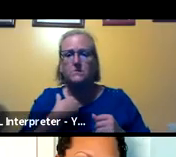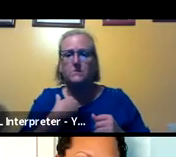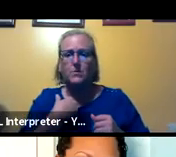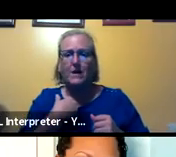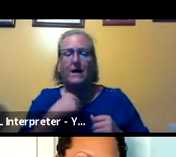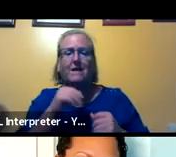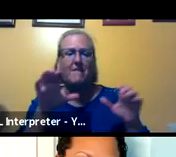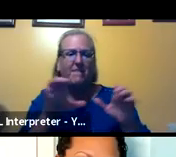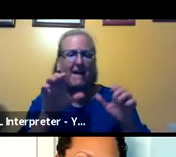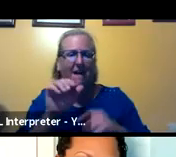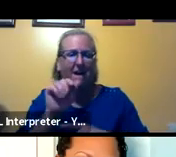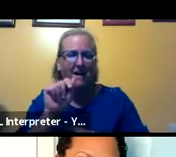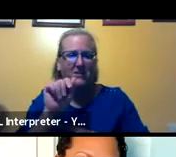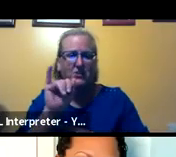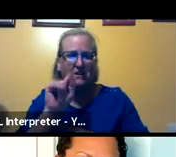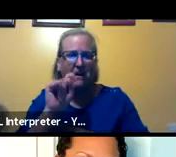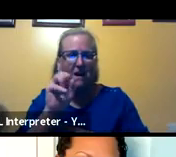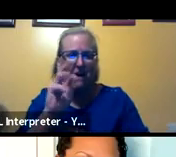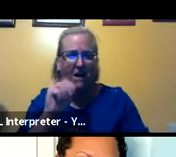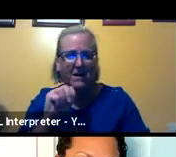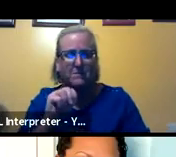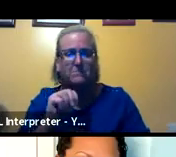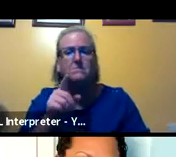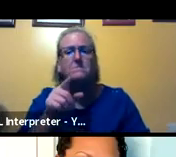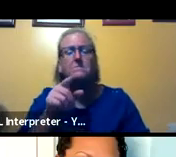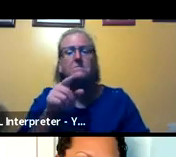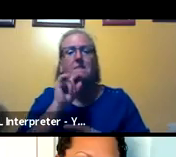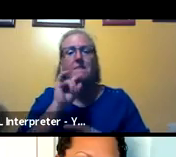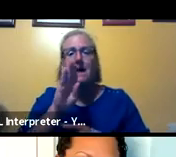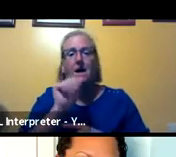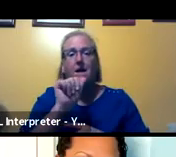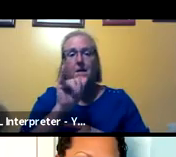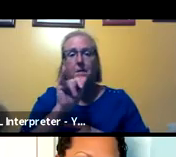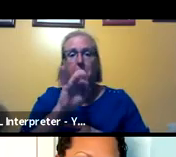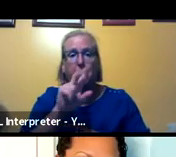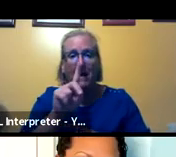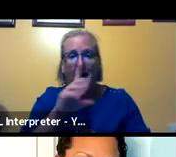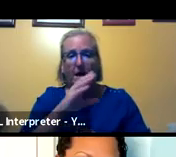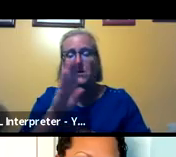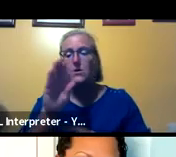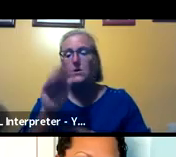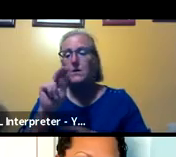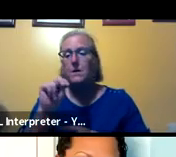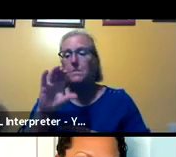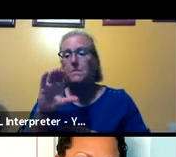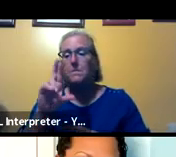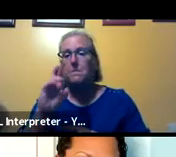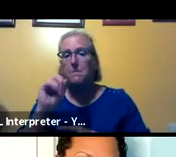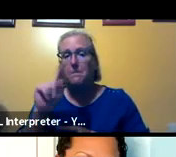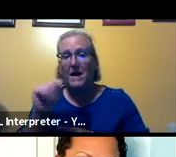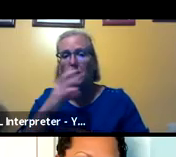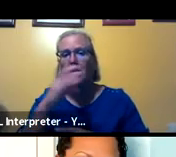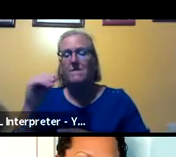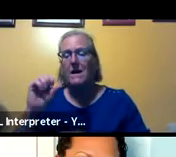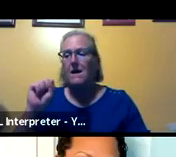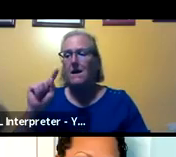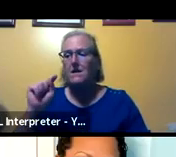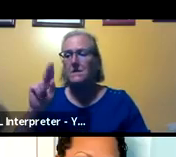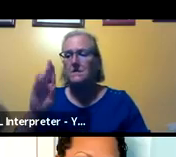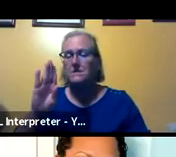action item requesting that the Bayard and Bancroft School and Stubbs Early Education Center